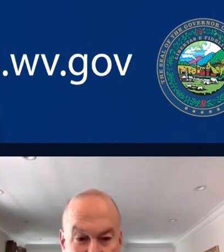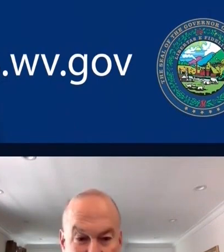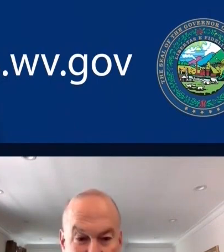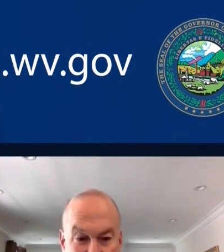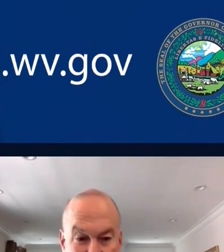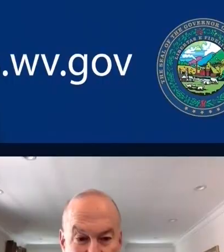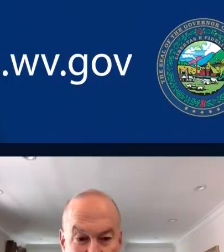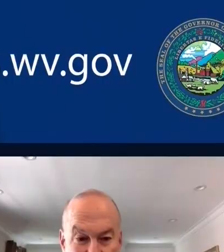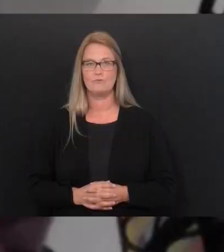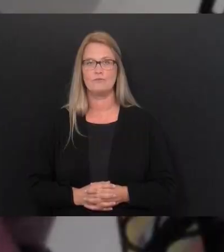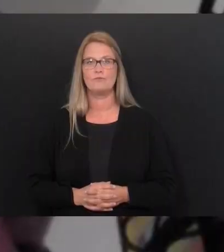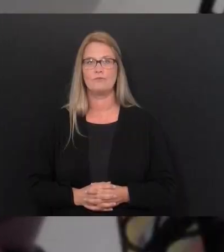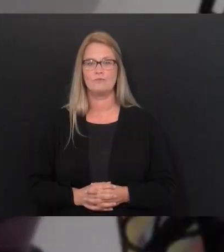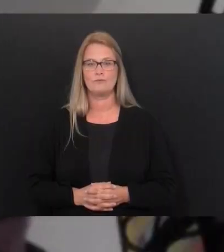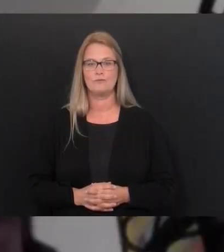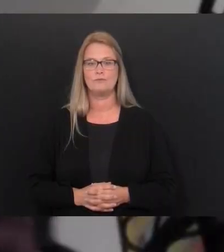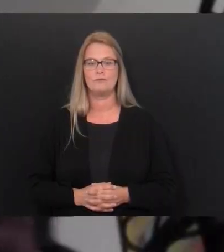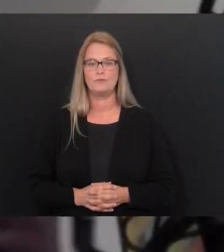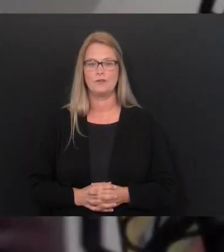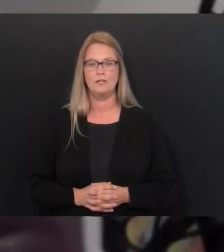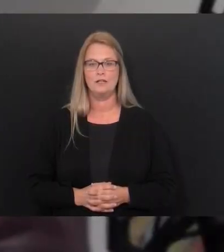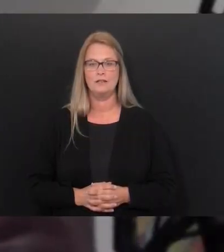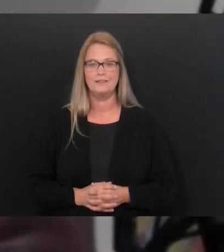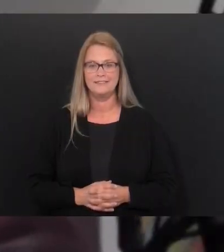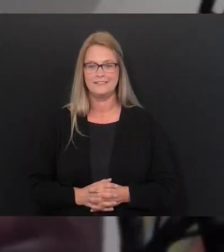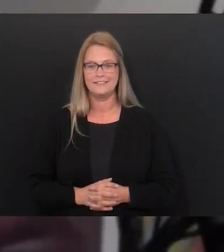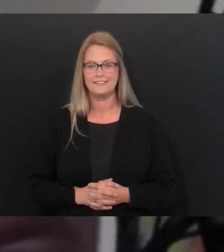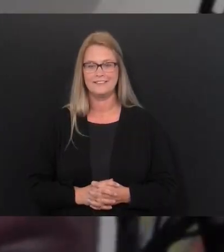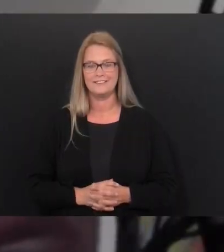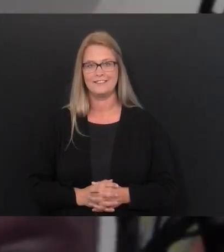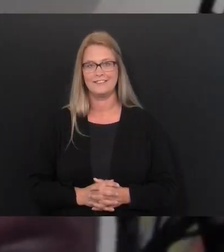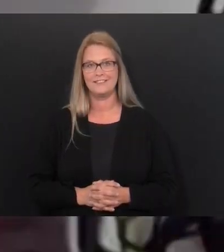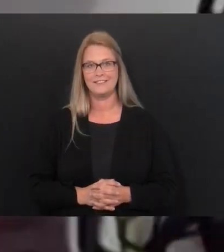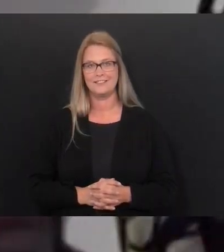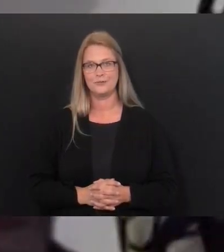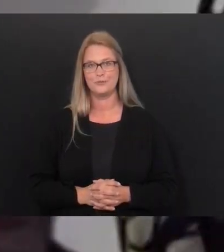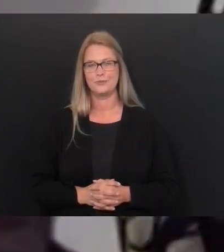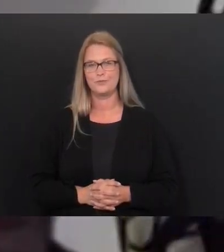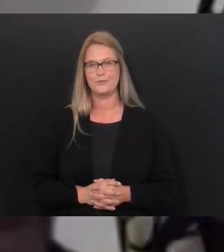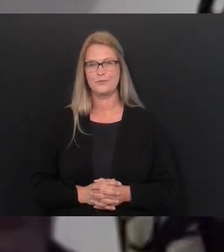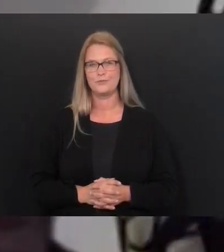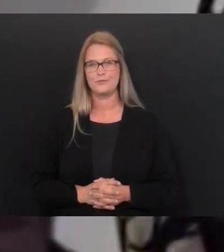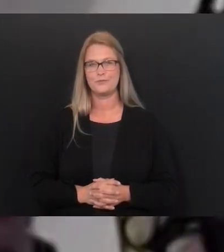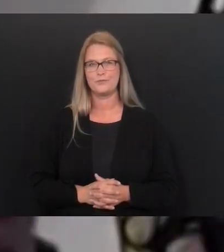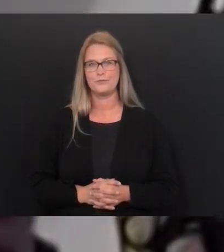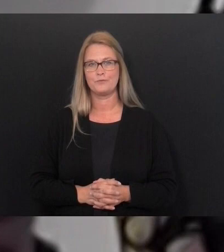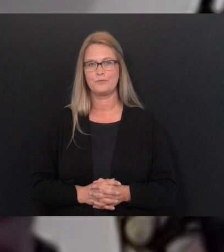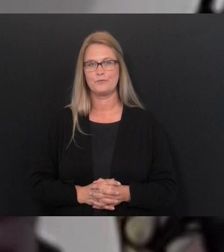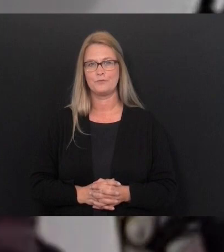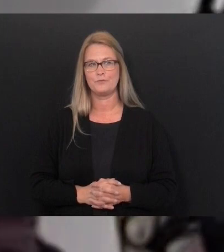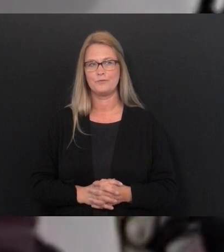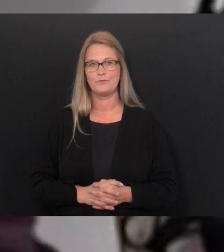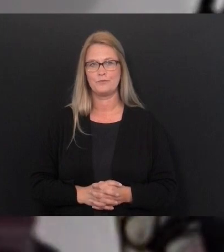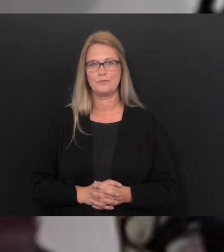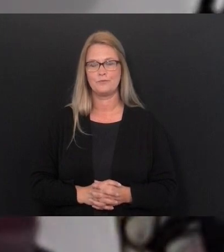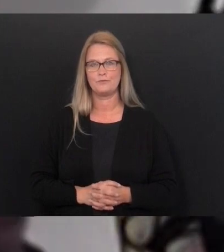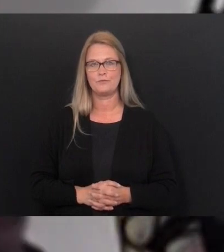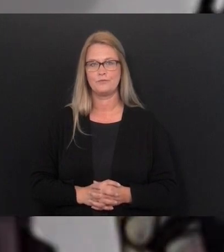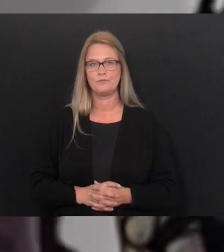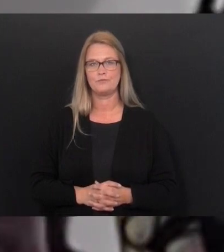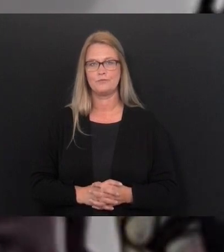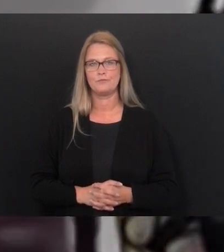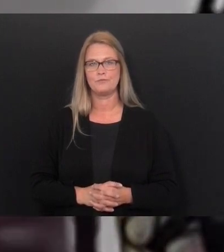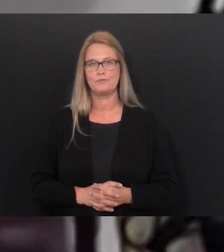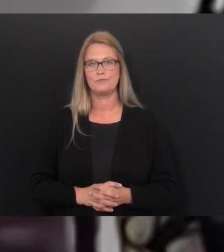Yes, Steve Adams of Ogden Newspapers here. I was wondering if, and this is probably a question more for